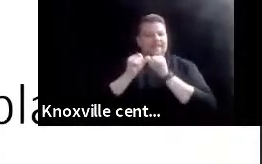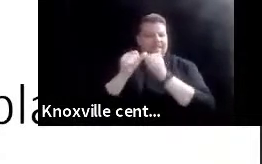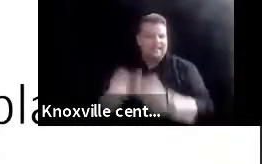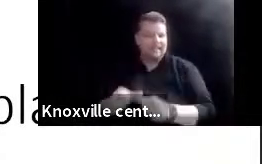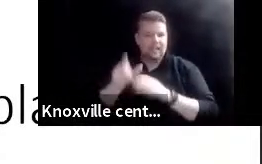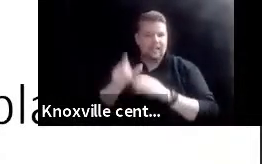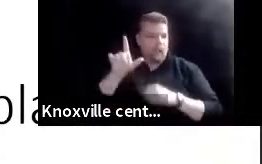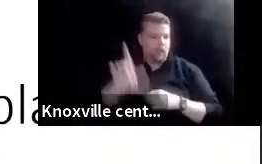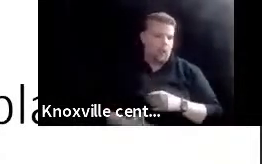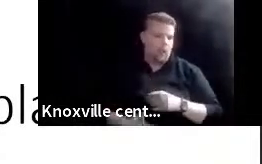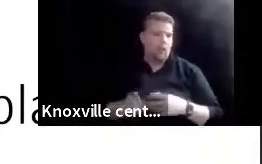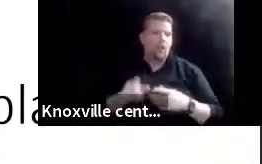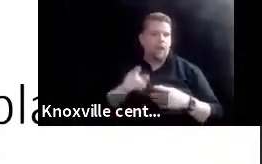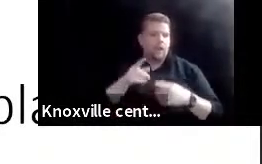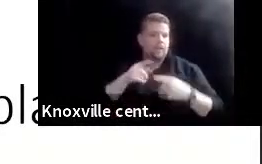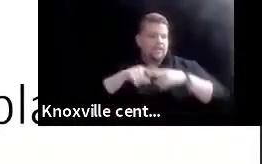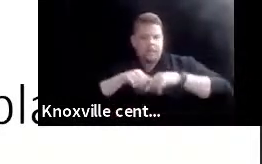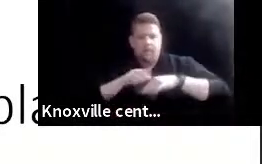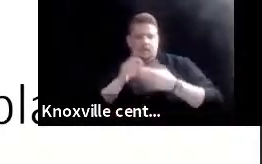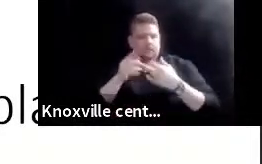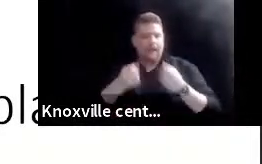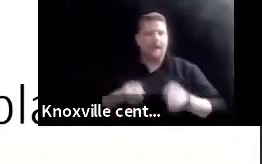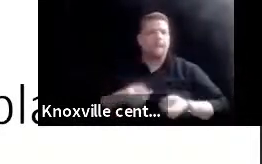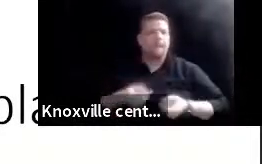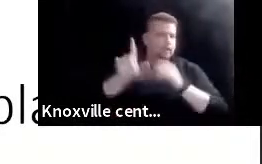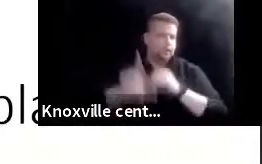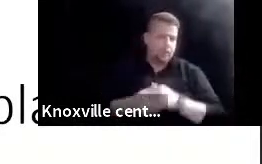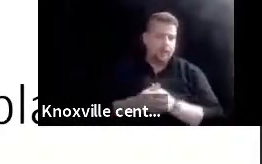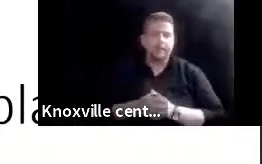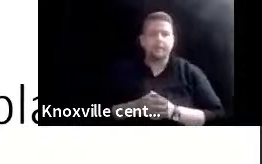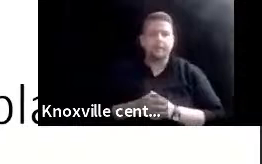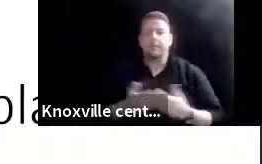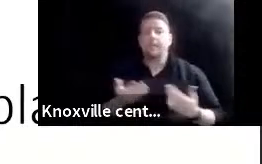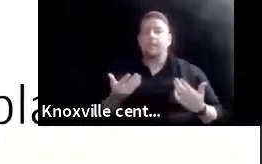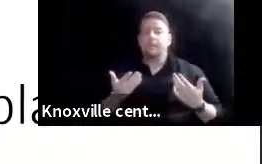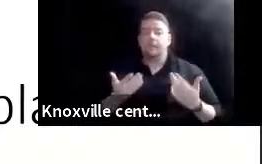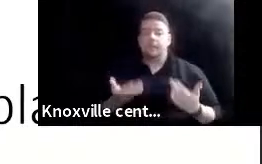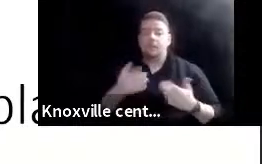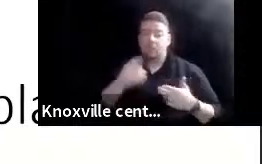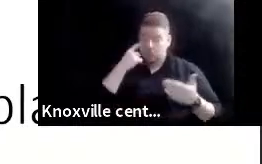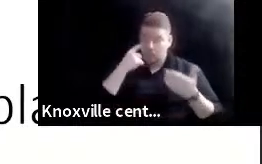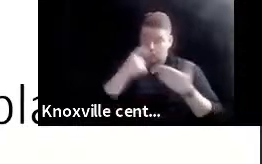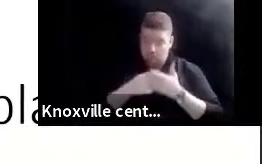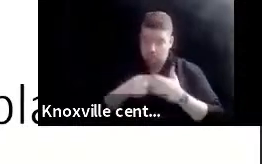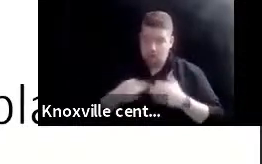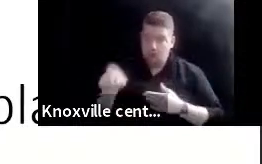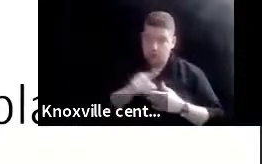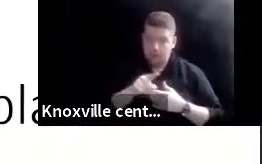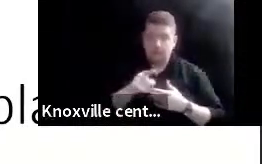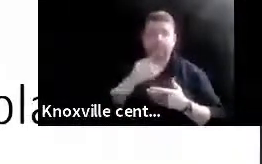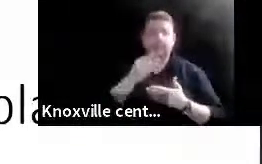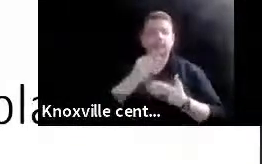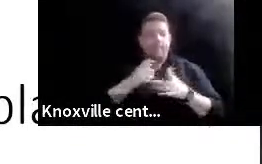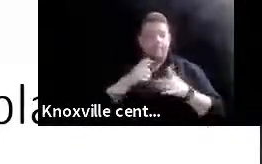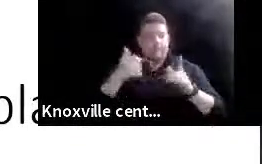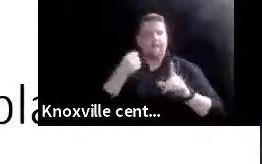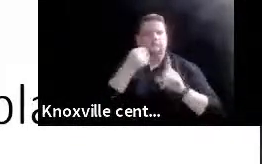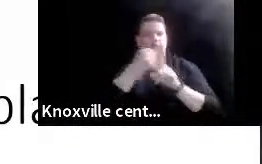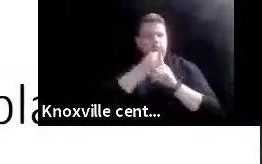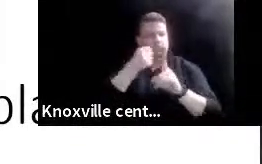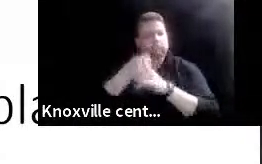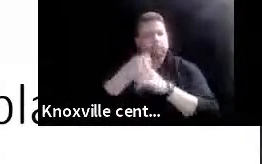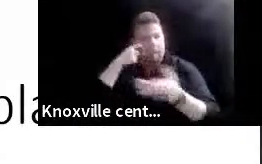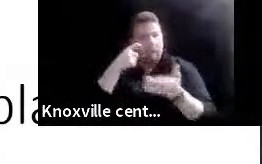lower. It's just to what magnitude it is lower. And what you might notice is there's some pretty big outliers that jump out